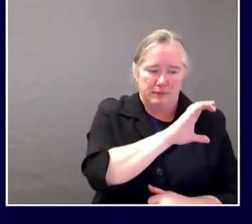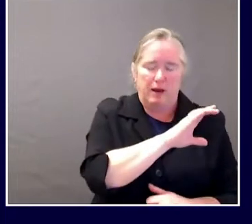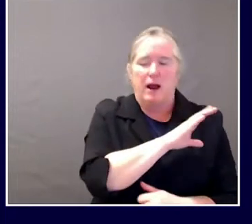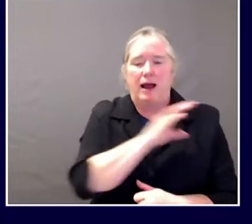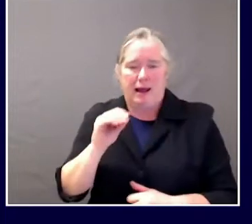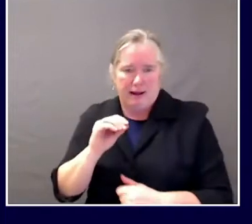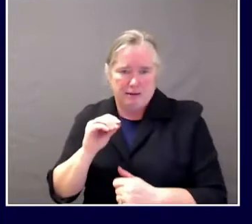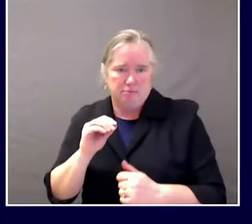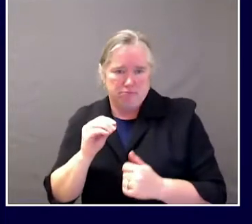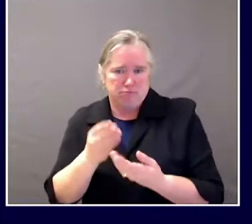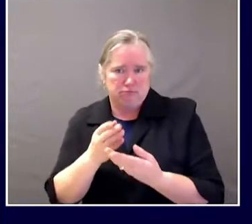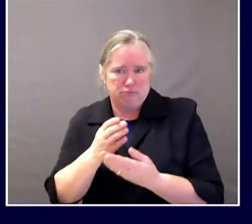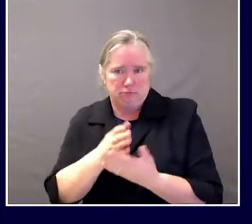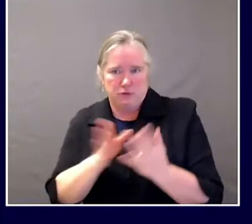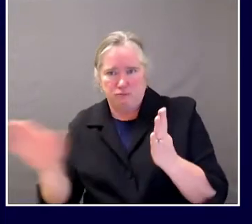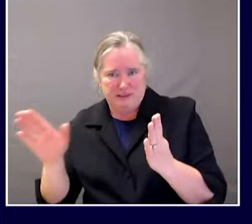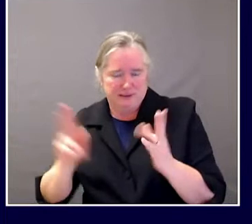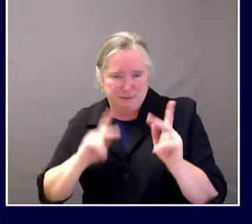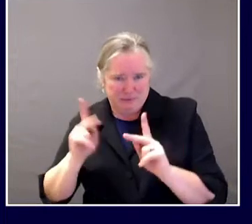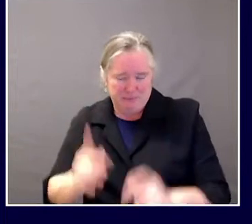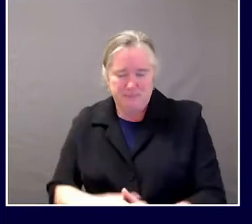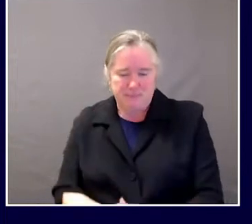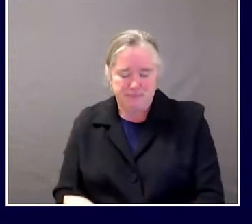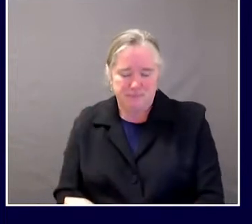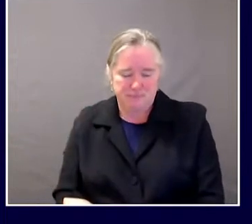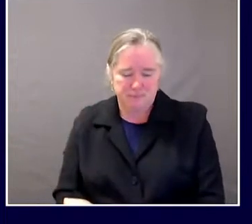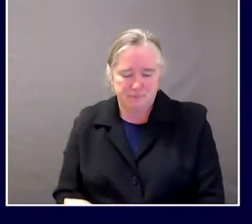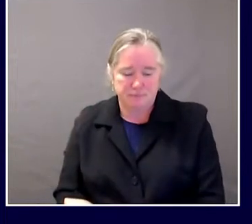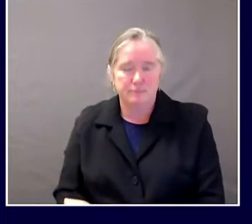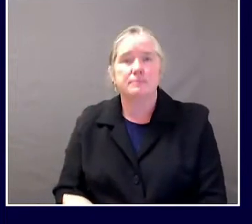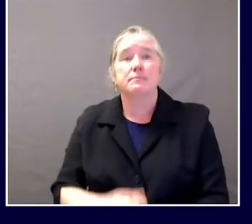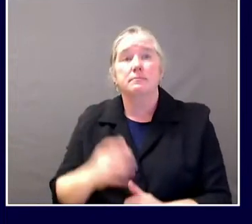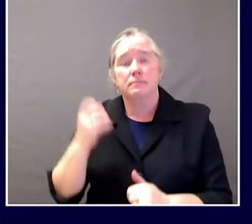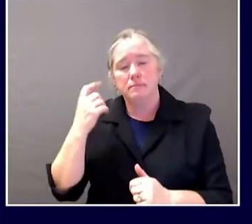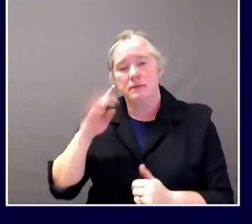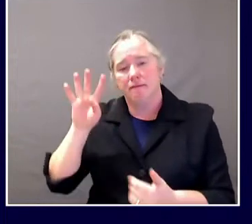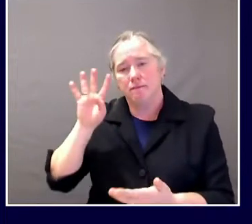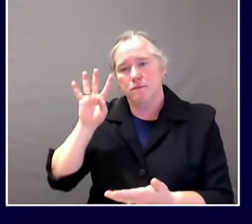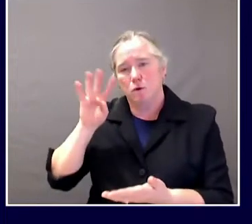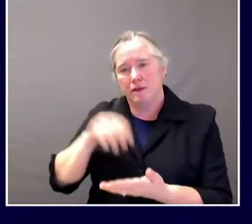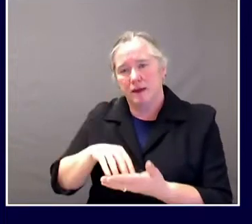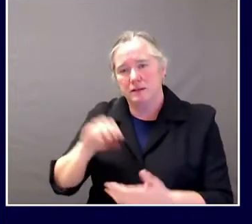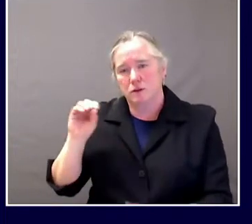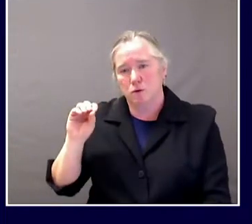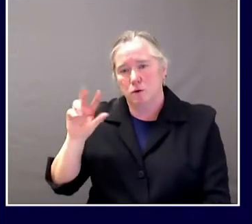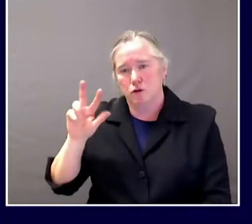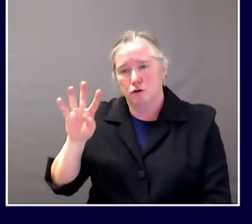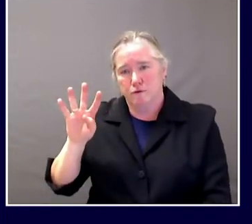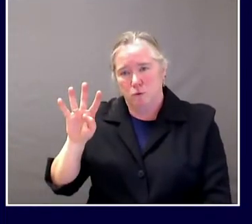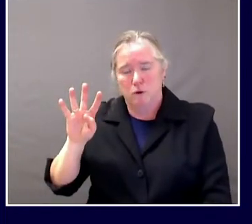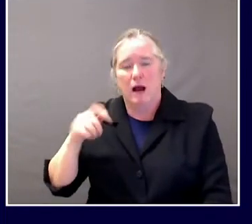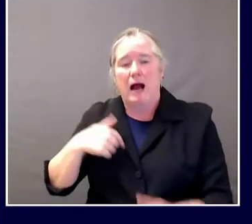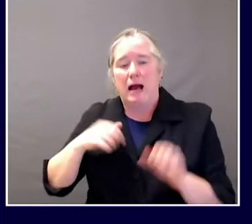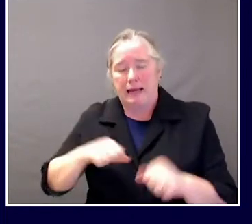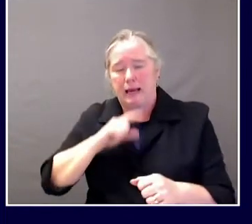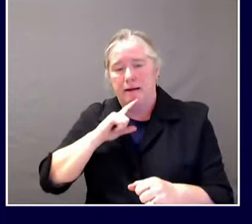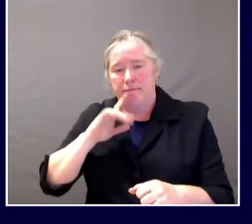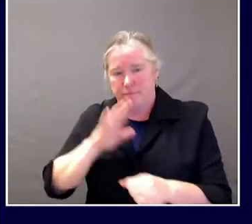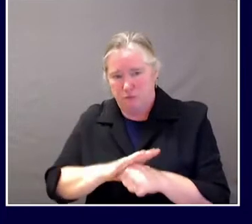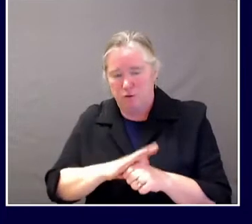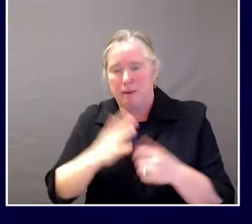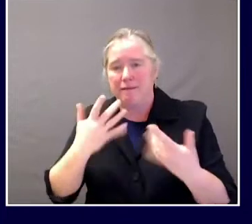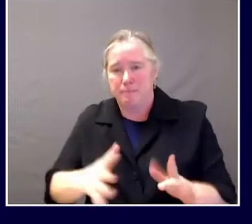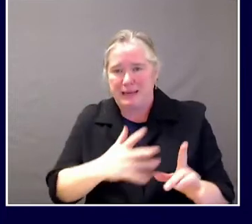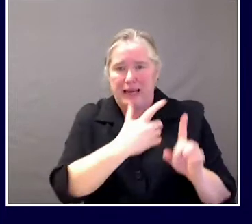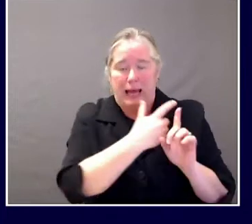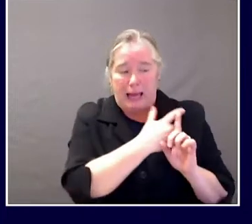in connection with Don's earlier question, the at least 4,034 that I can confirm have been administered